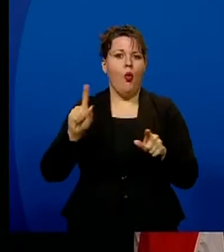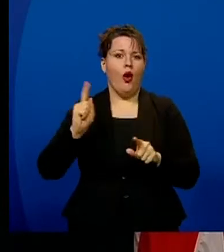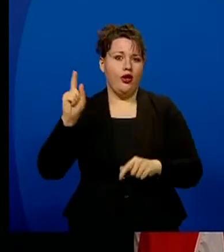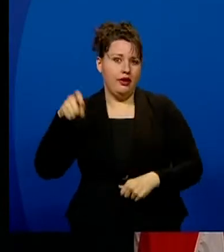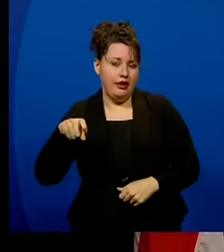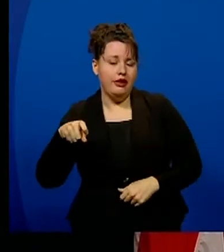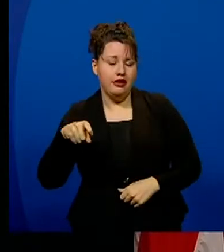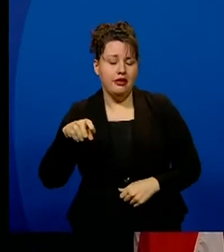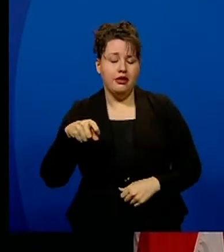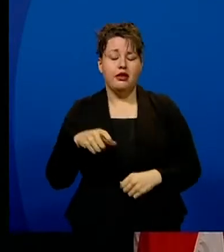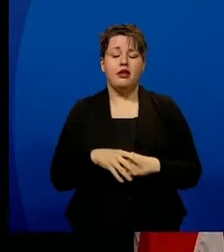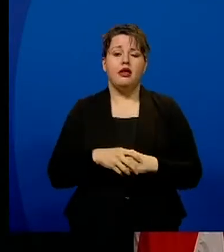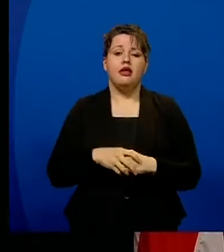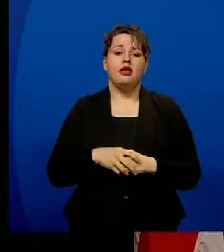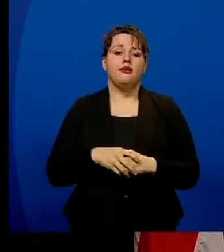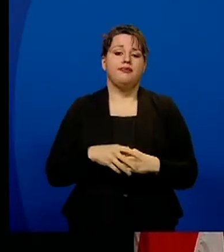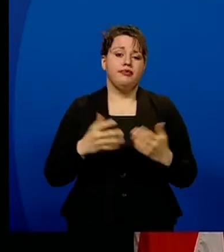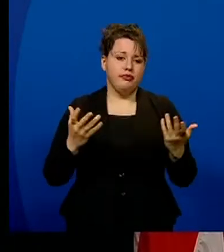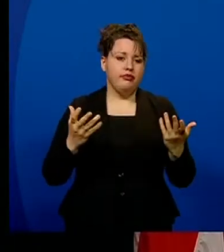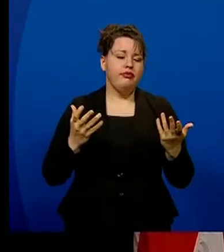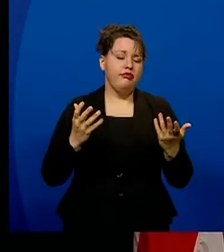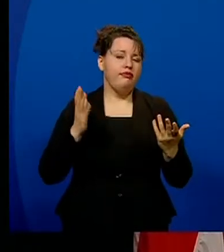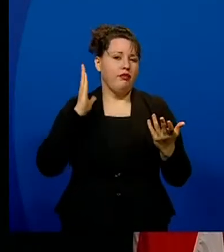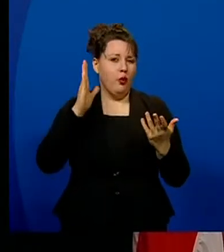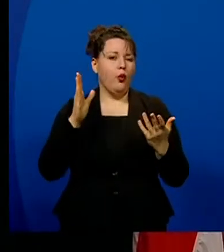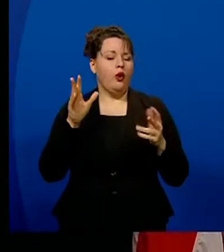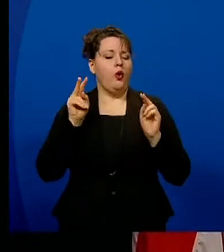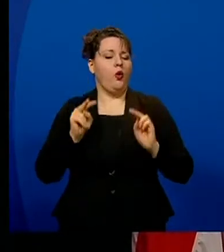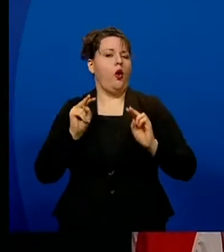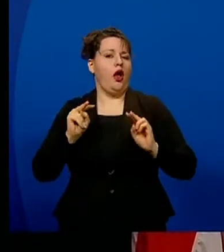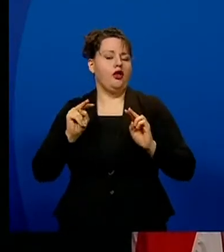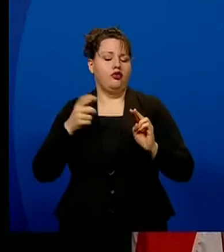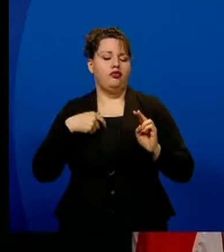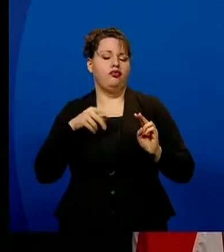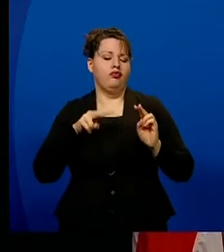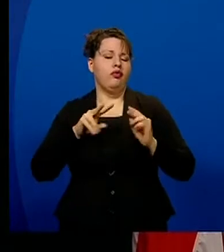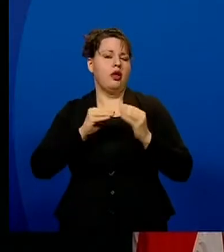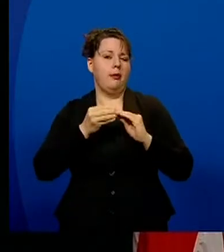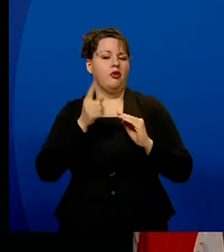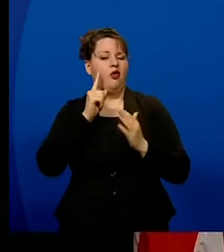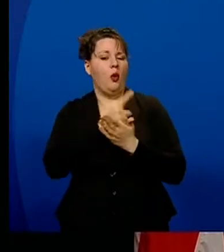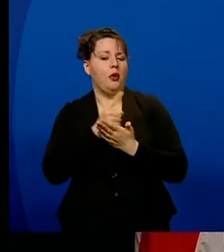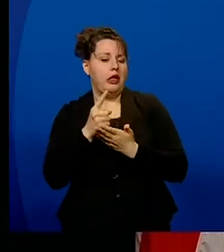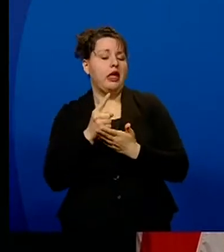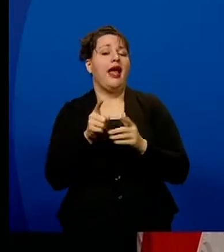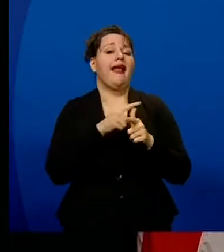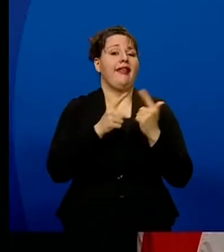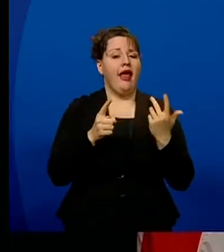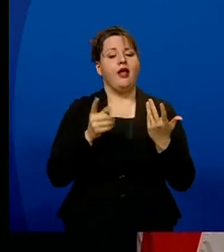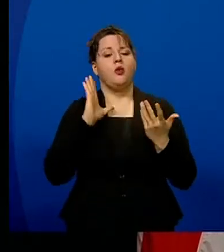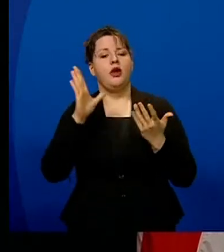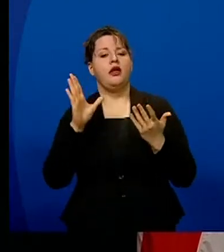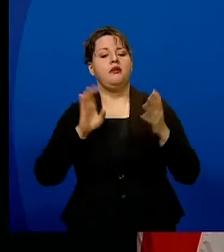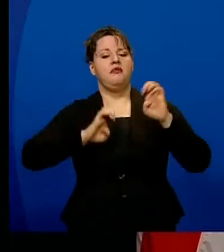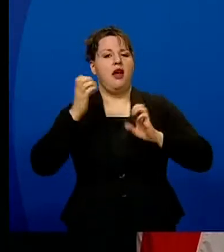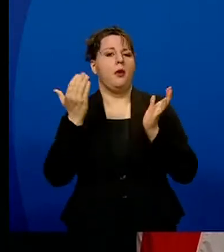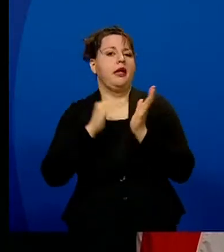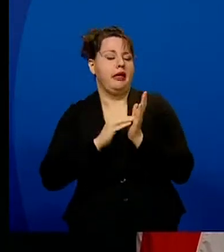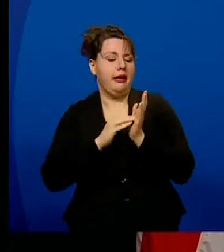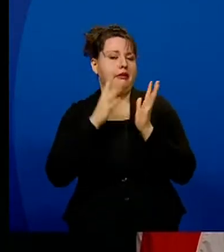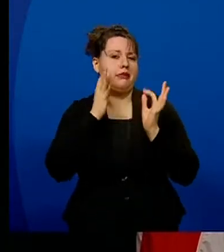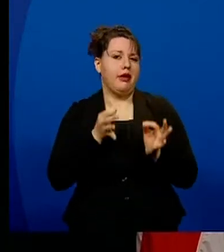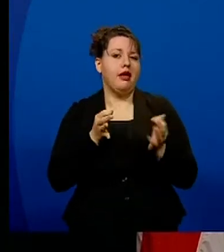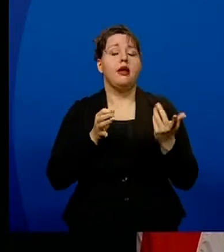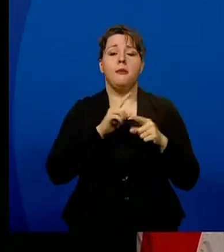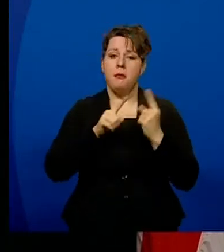the larger numbers. And so we're going to watch that closely at least for another week, Kay, and then we'll take a look at that. But I think we all think